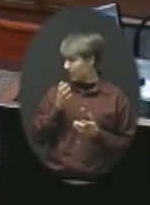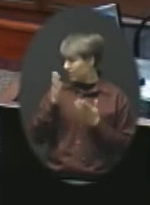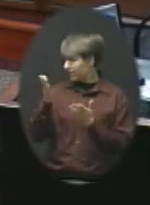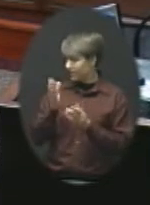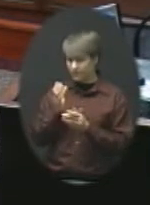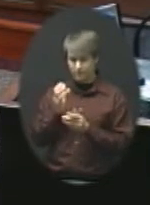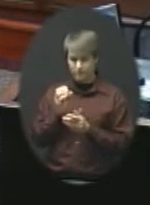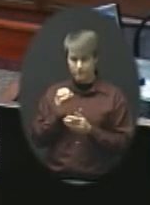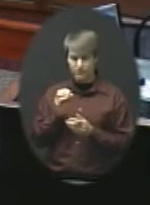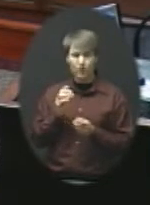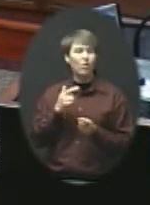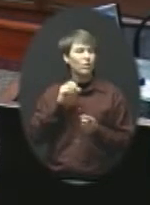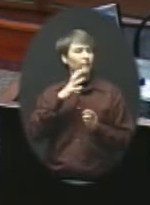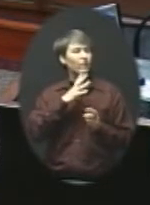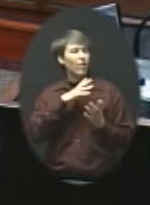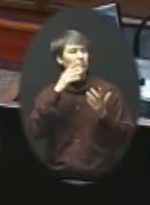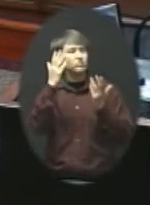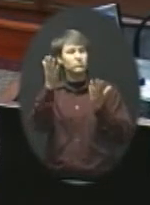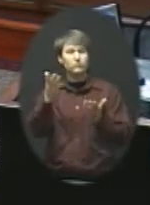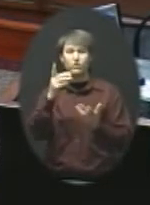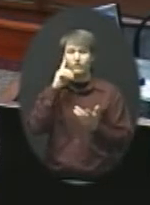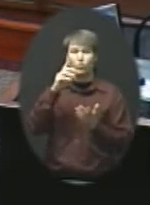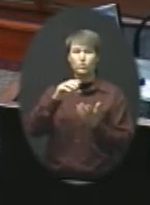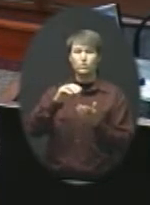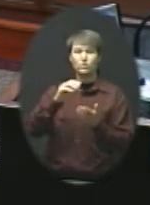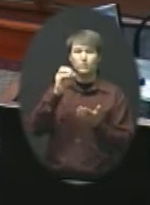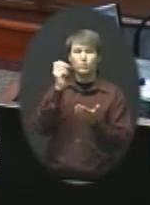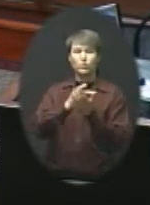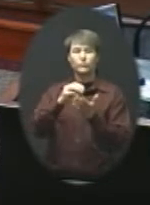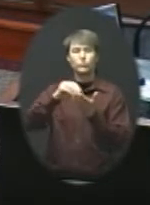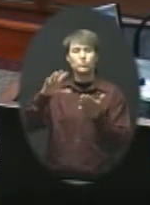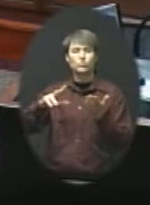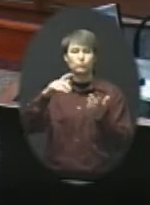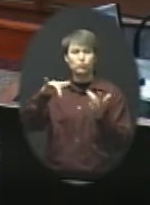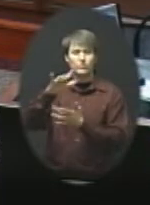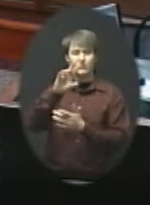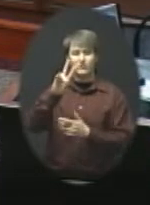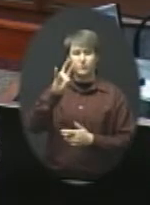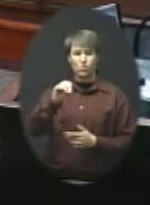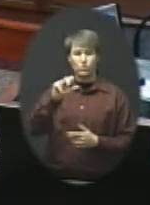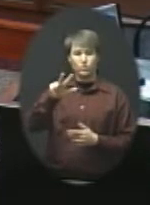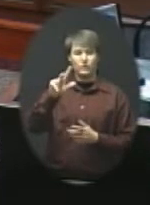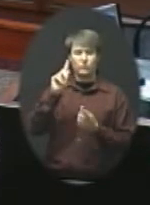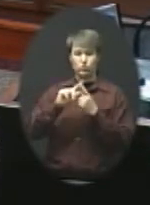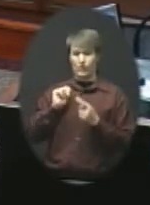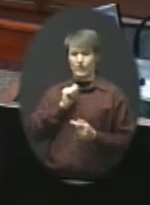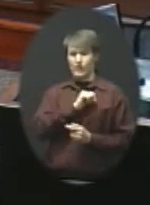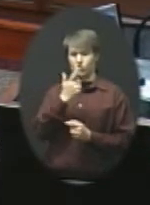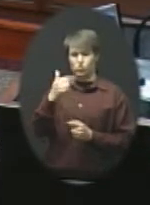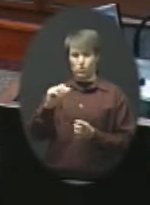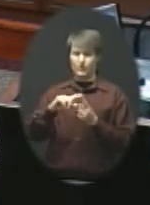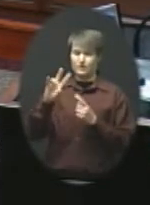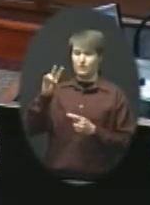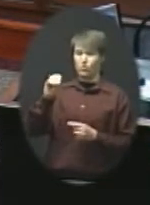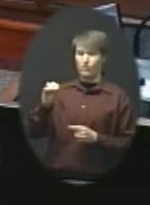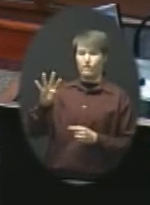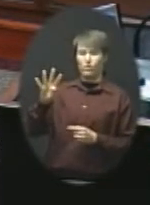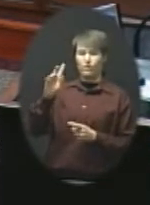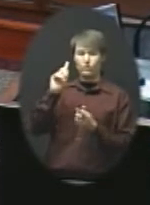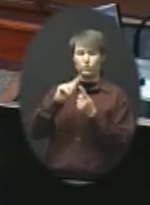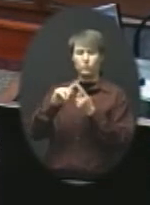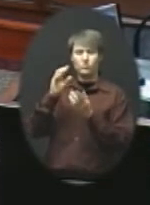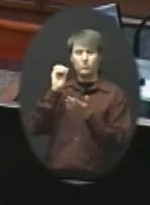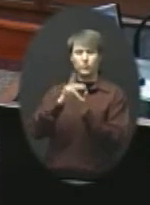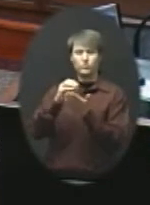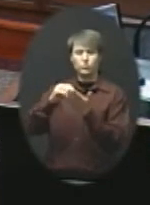I'm not making a motion. Okay. Yeah. I'll make a motion to approve student trip 7.03 to Atlanta, Georgia, and 7.04 to approve